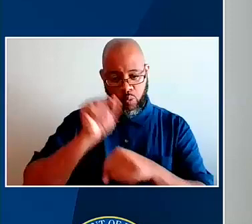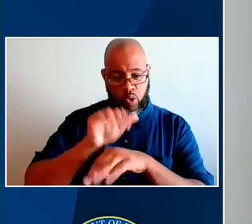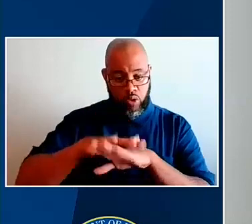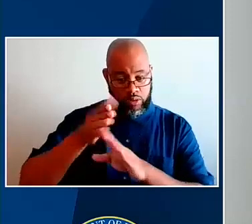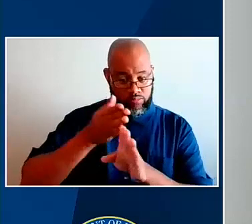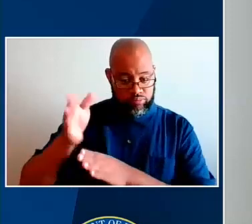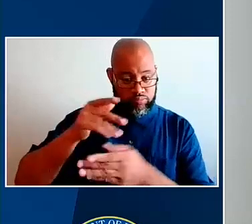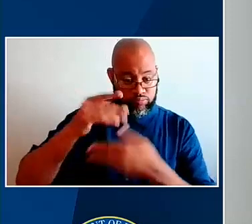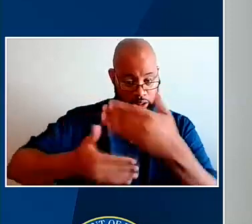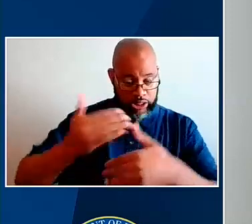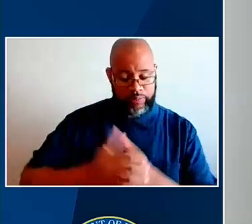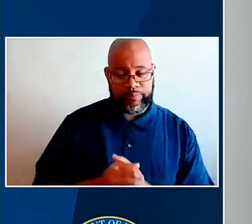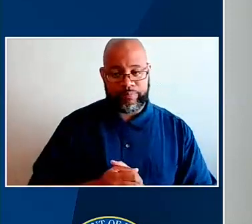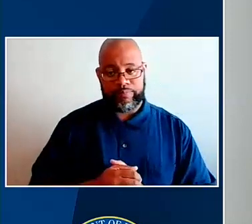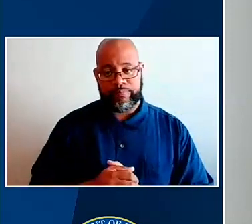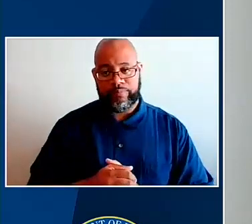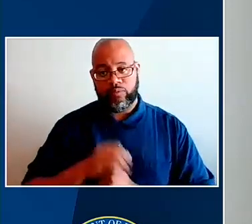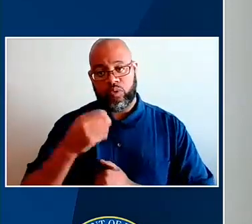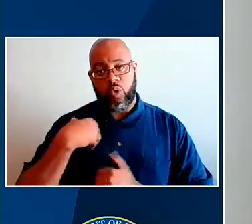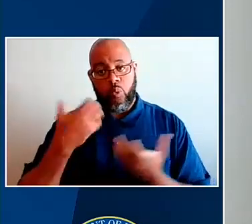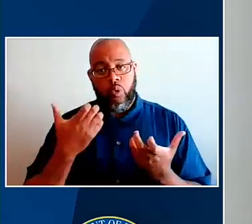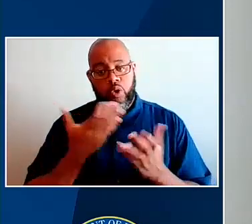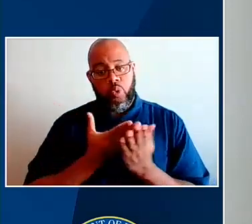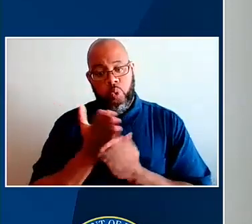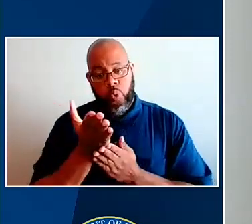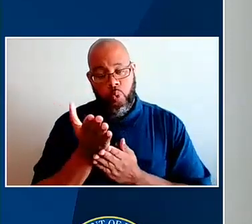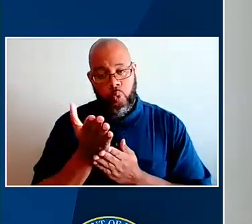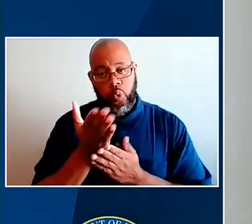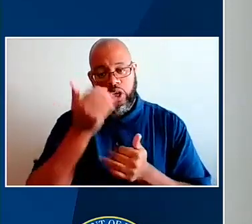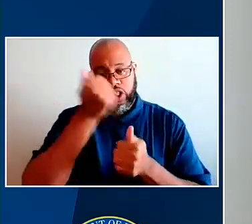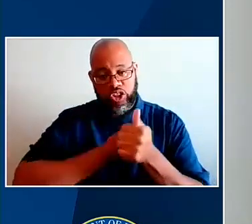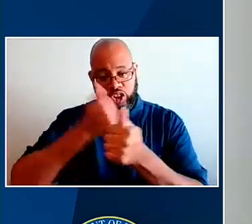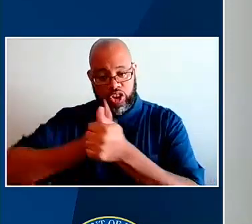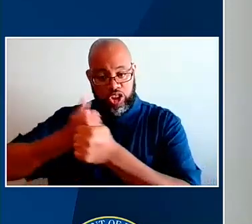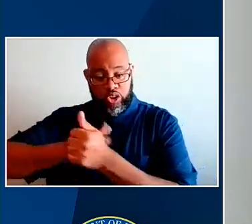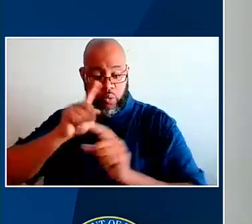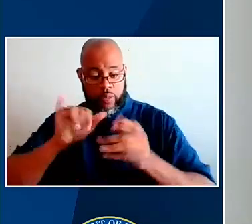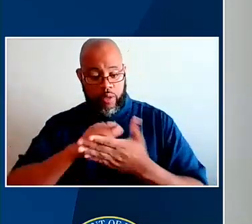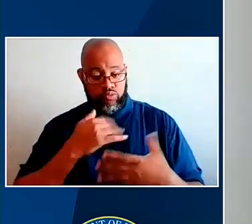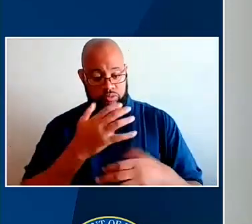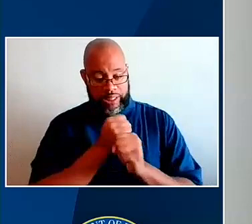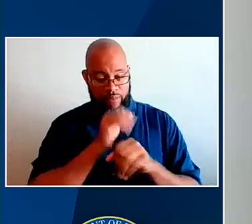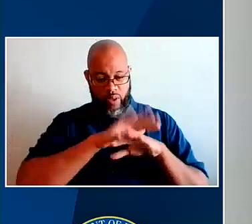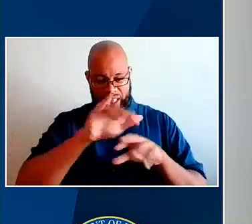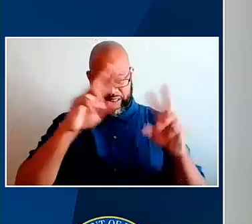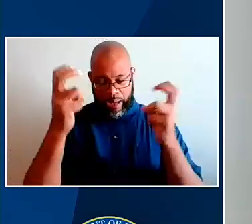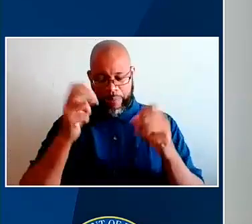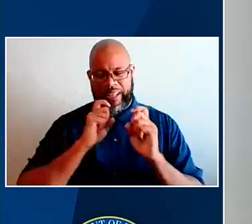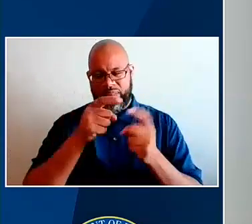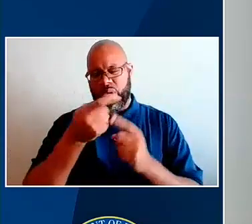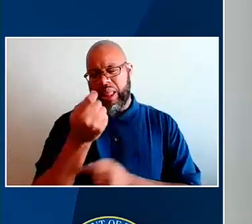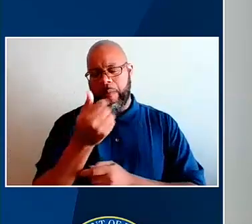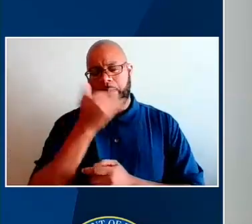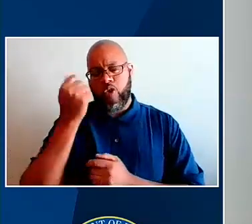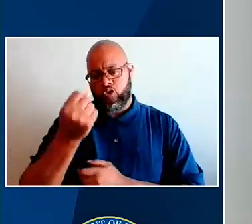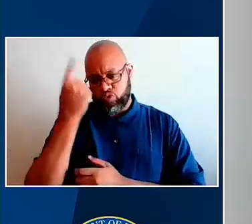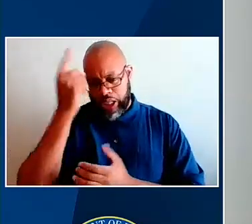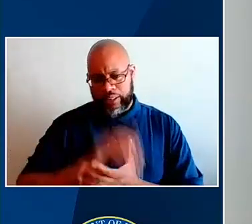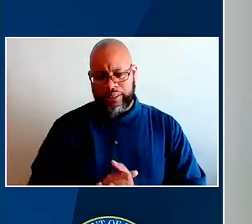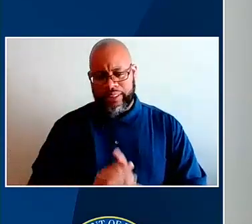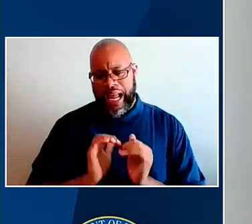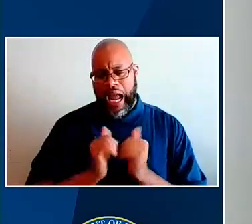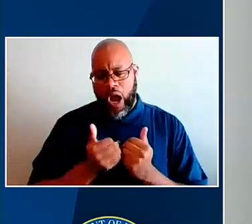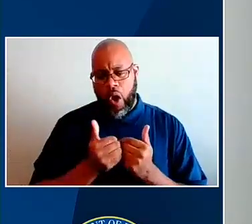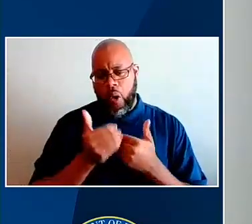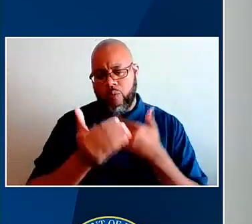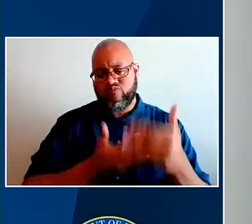process. And so I want to go through each of the questions that we received on this topic to give you guys a better sense of how the